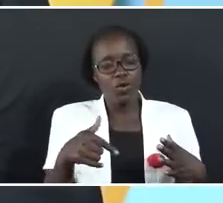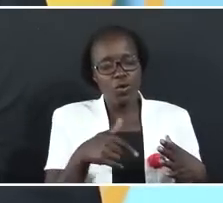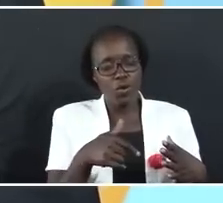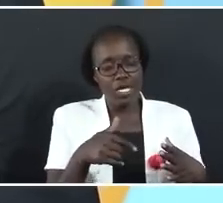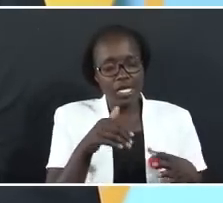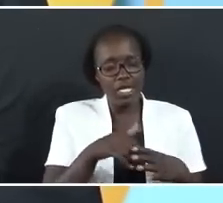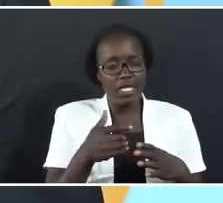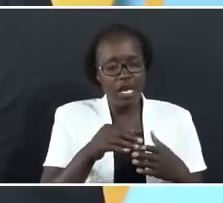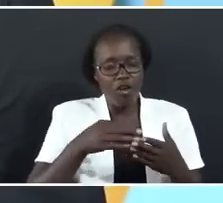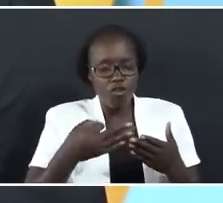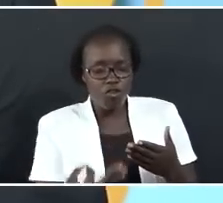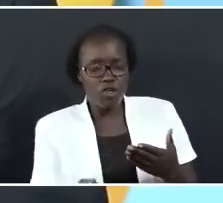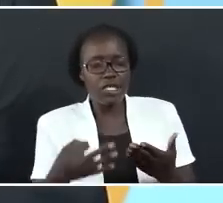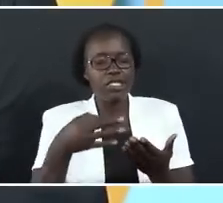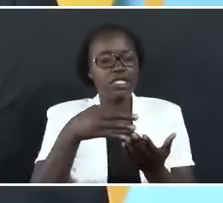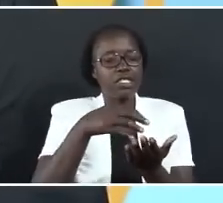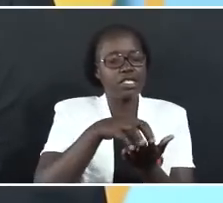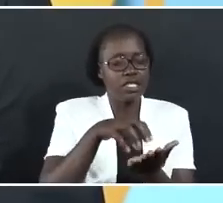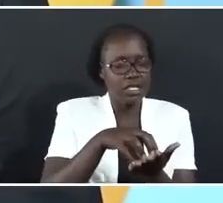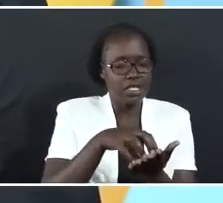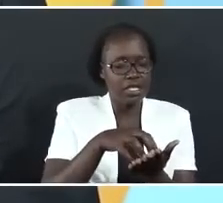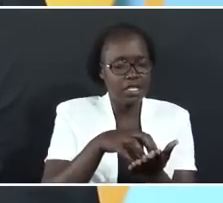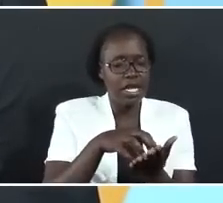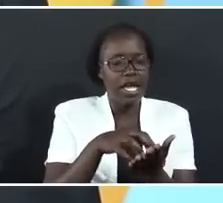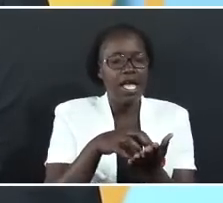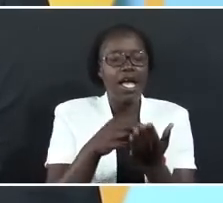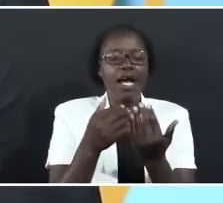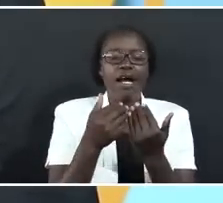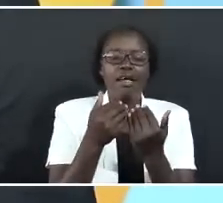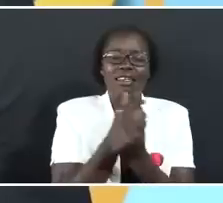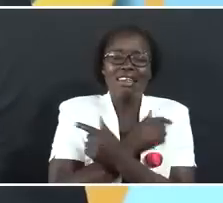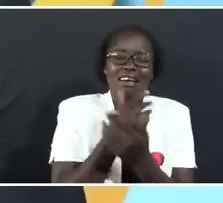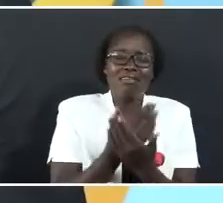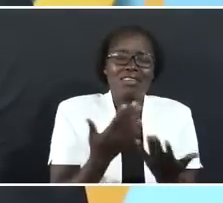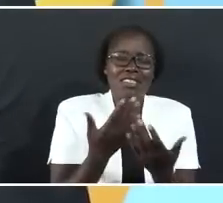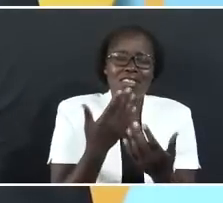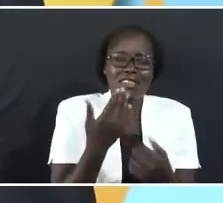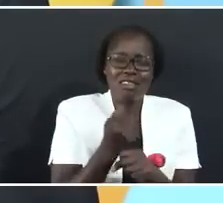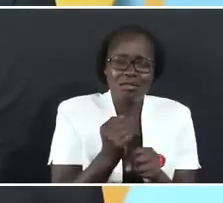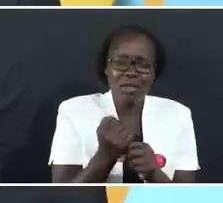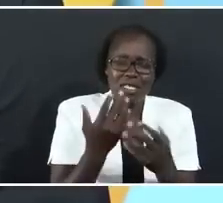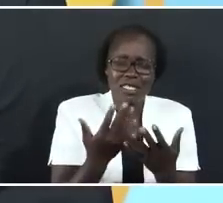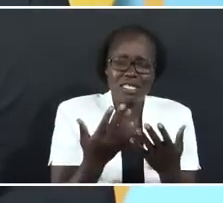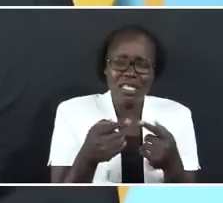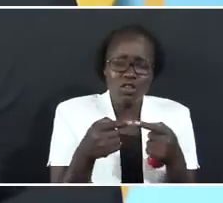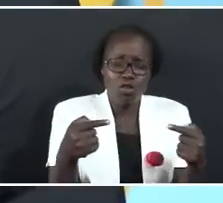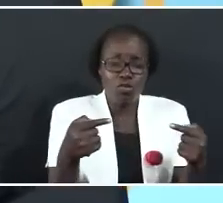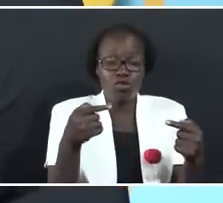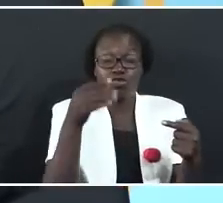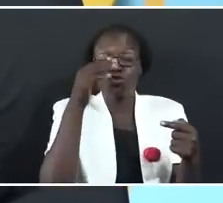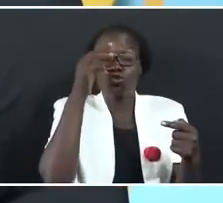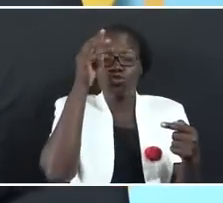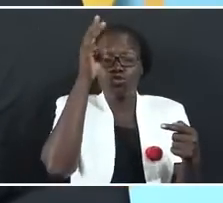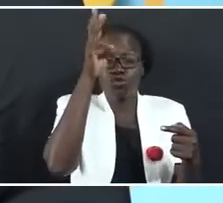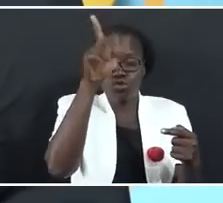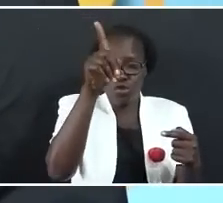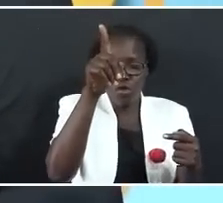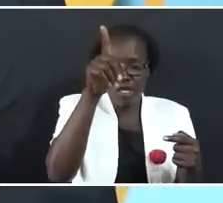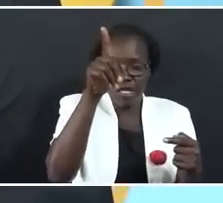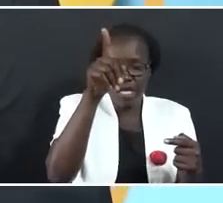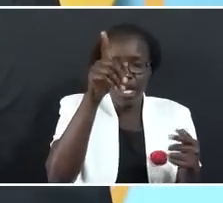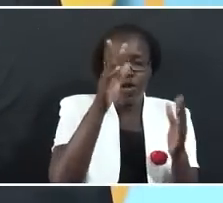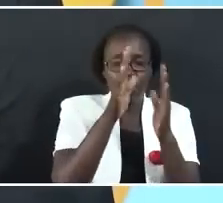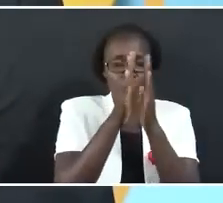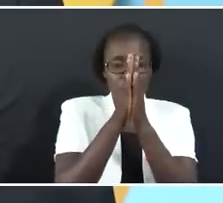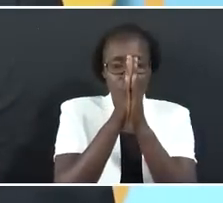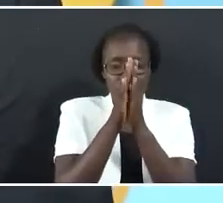in our fallen state, love things many times that are opposed to your will. We